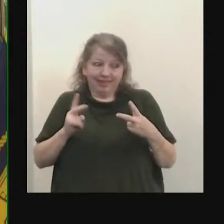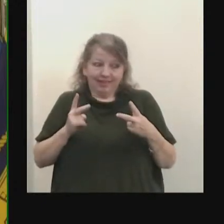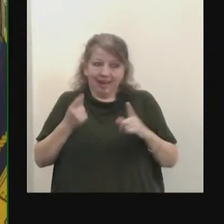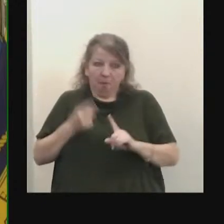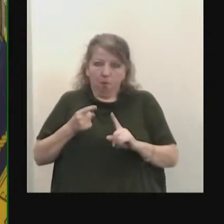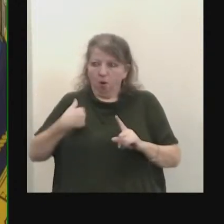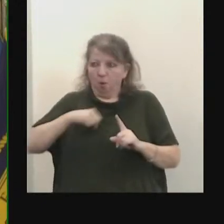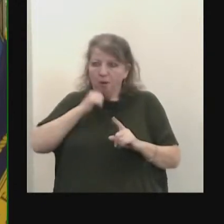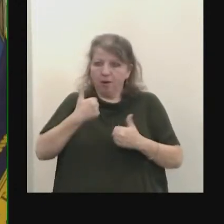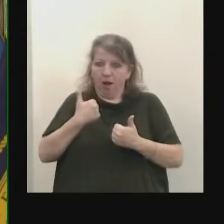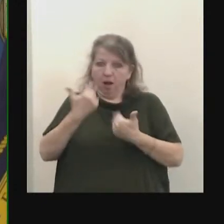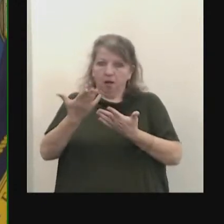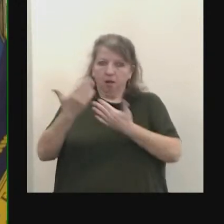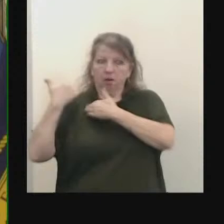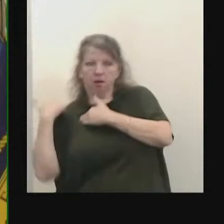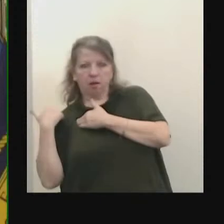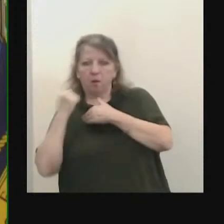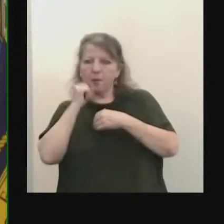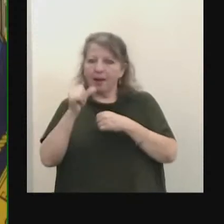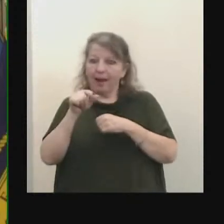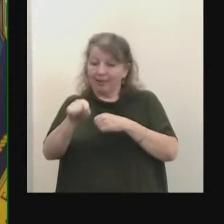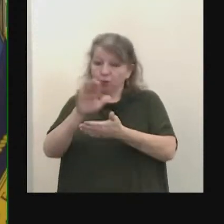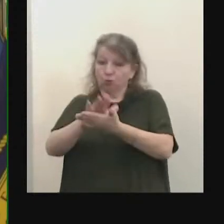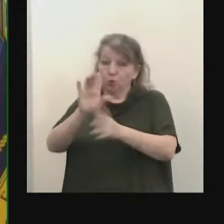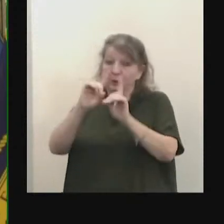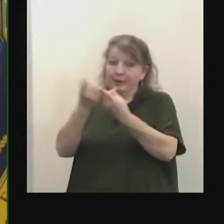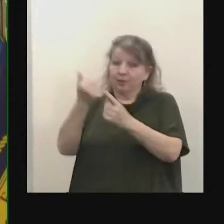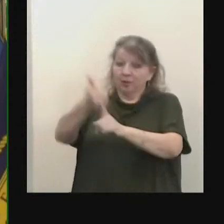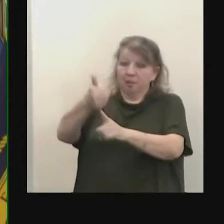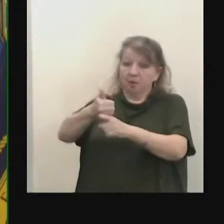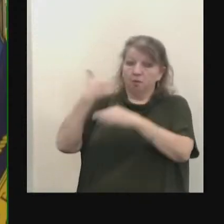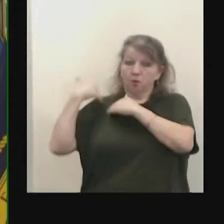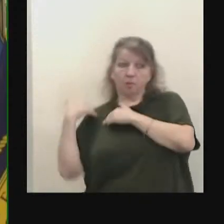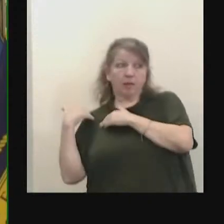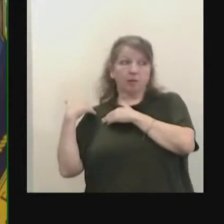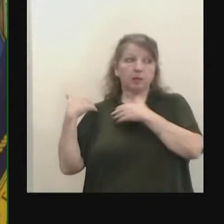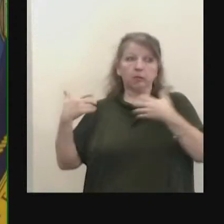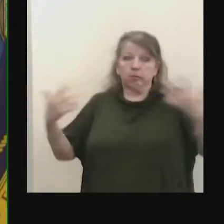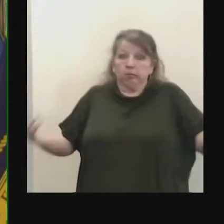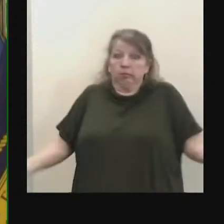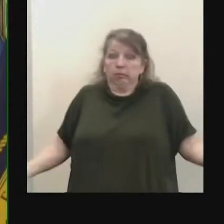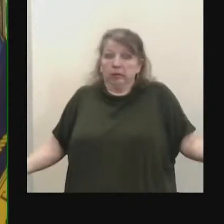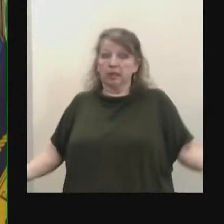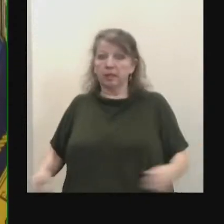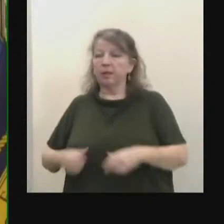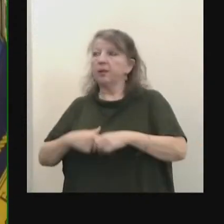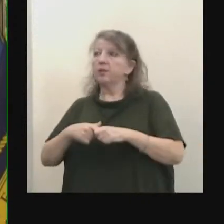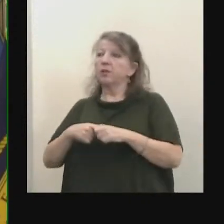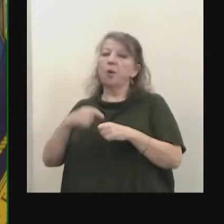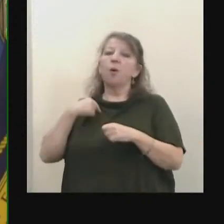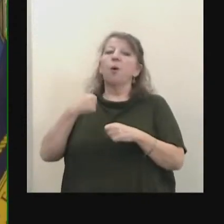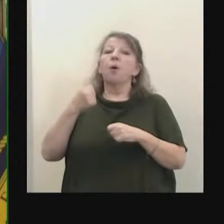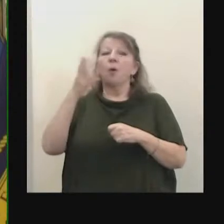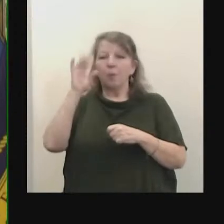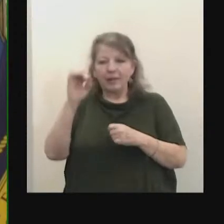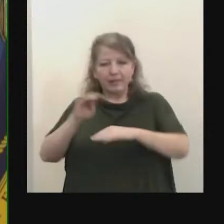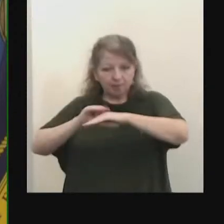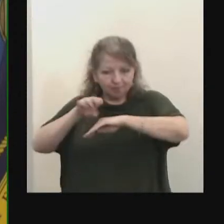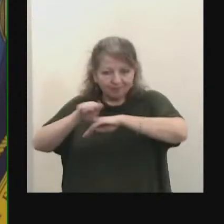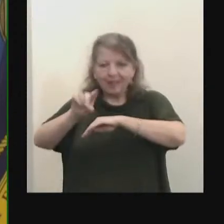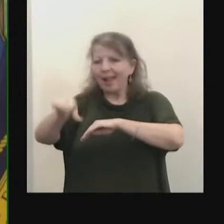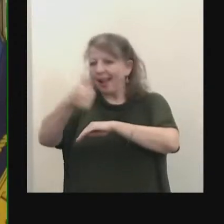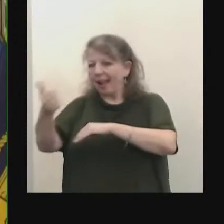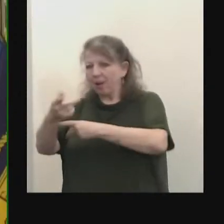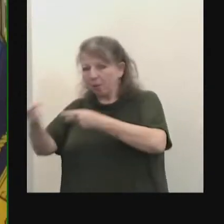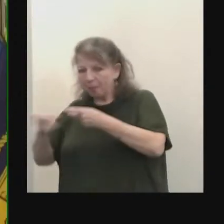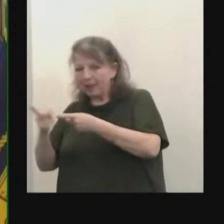for delivering this, it's the school district itself. So we advised the school district of another source. We recommended that other source. It's